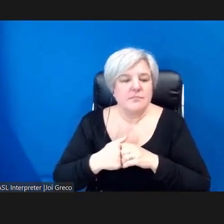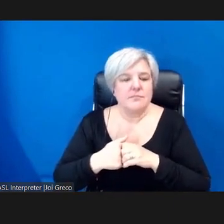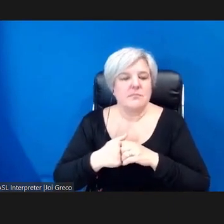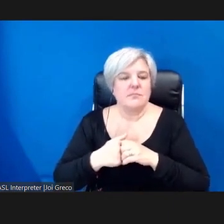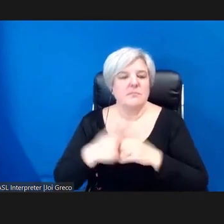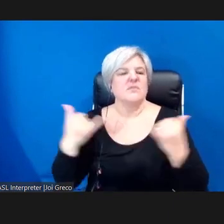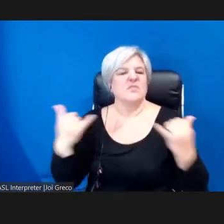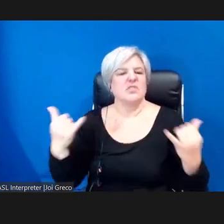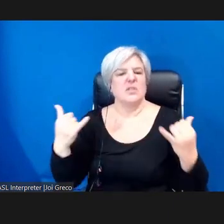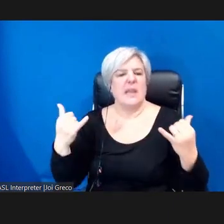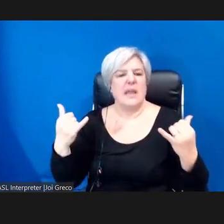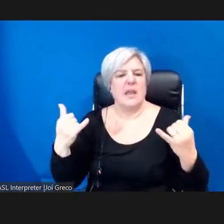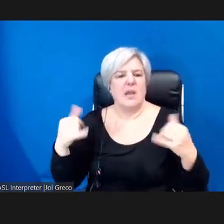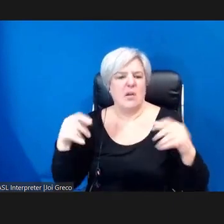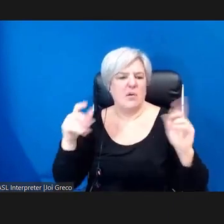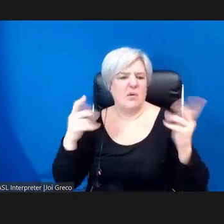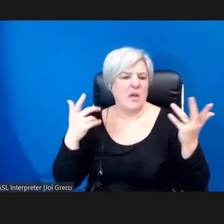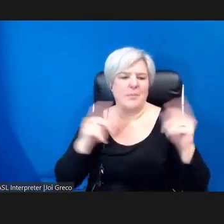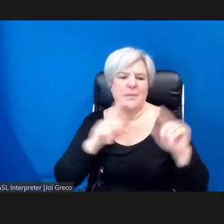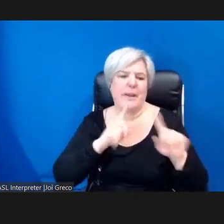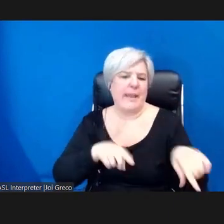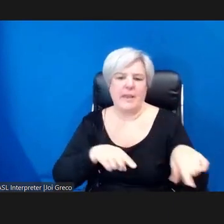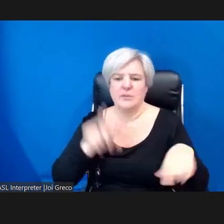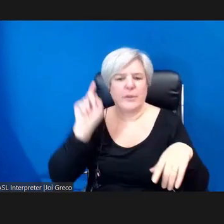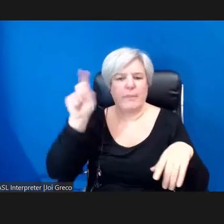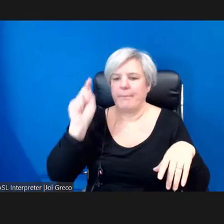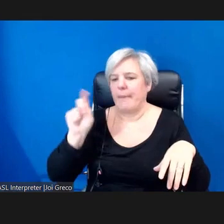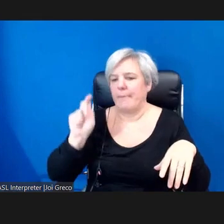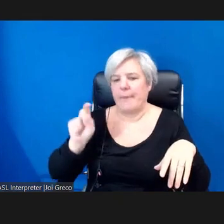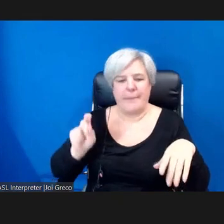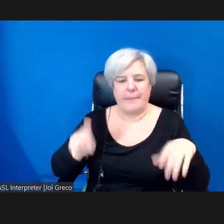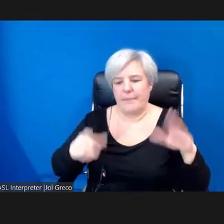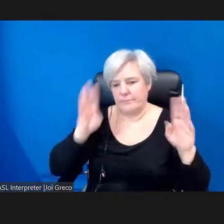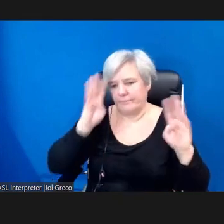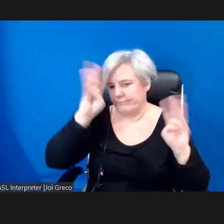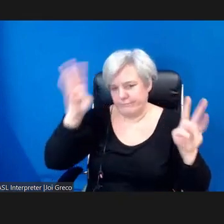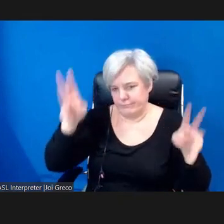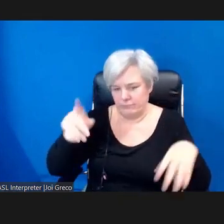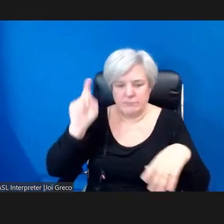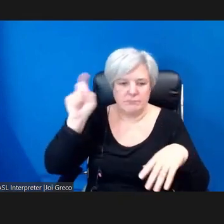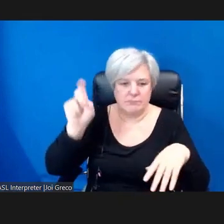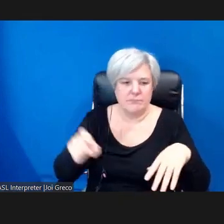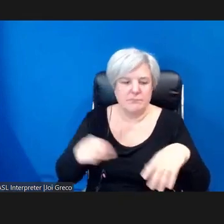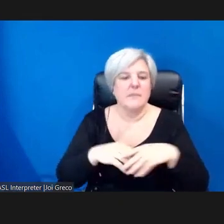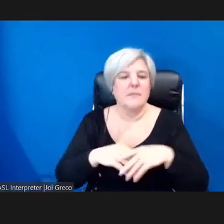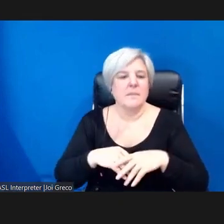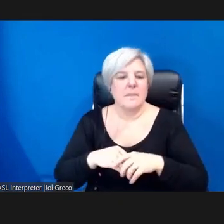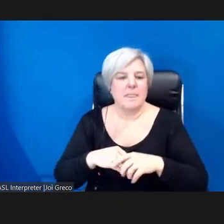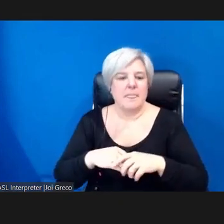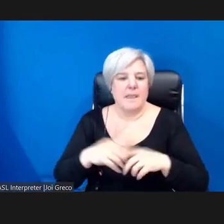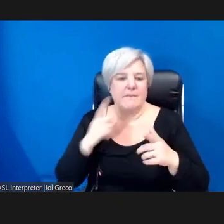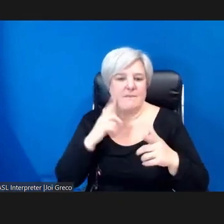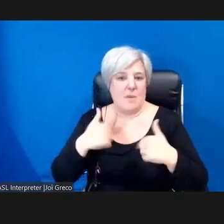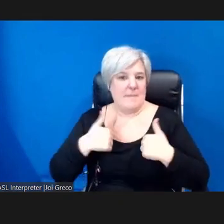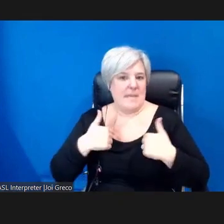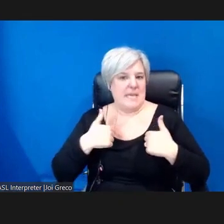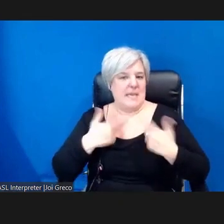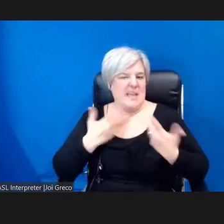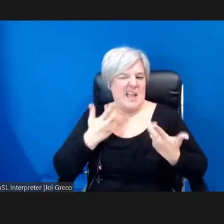So I'm going to go through and just answer all of these questions as if I'm the birth